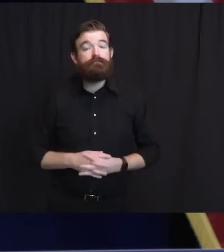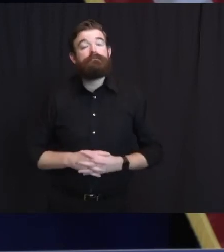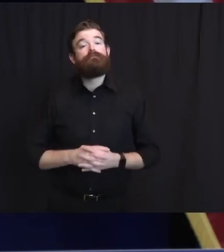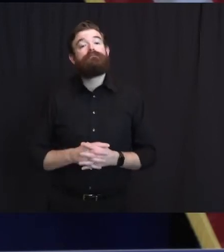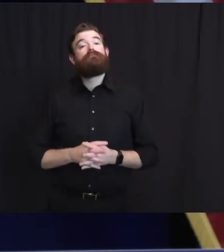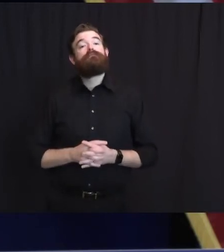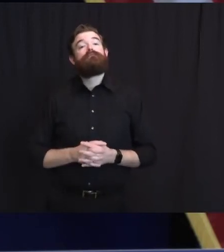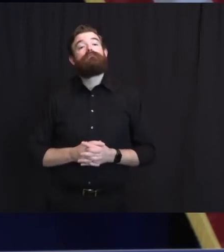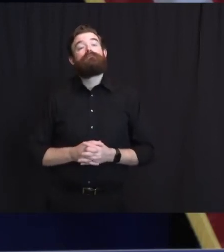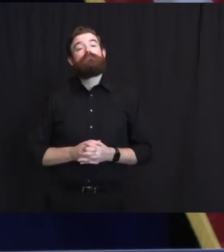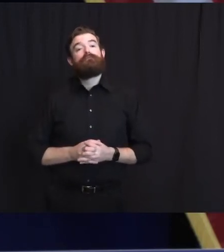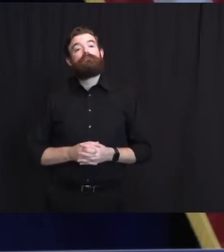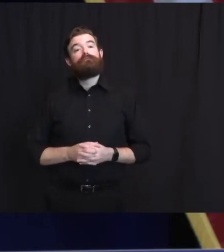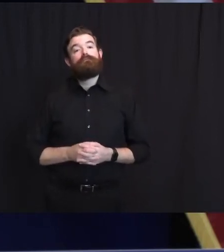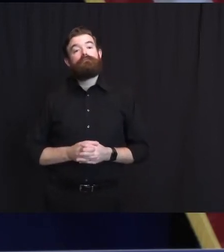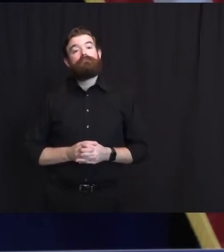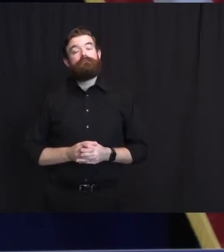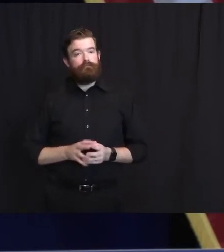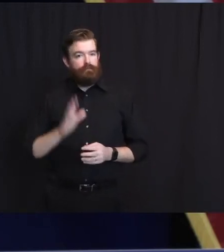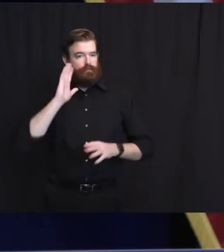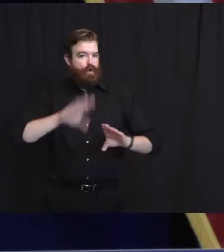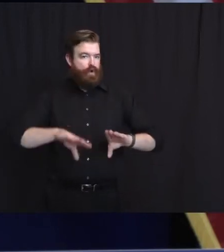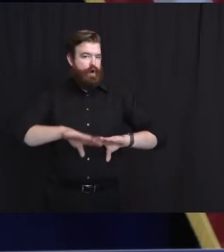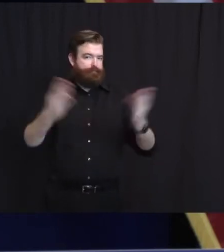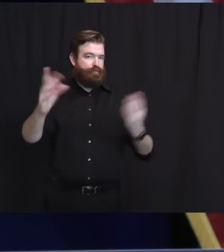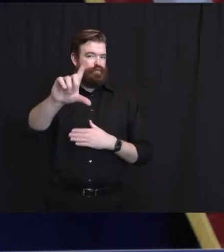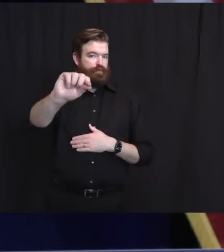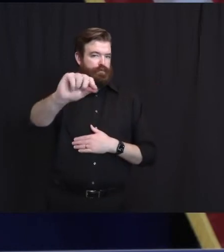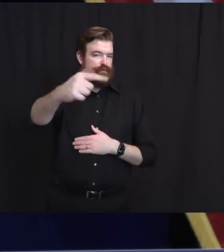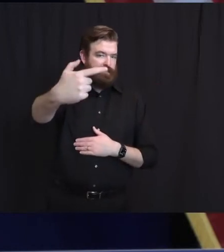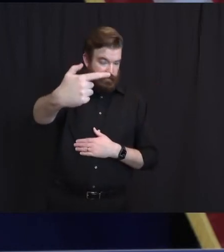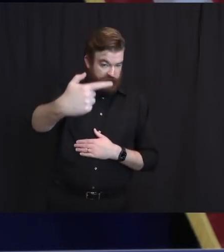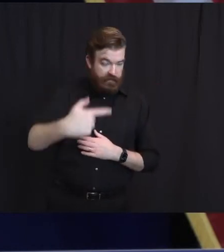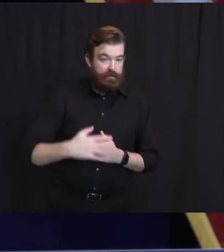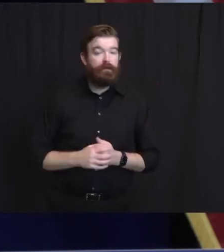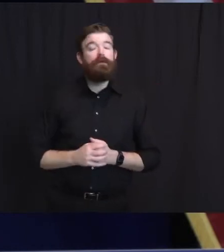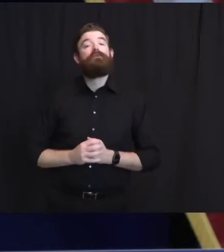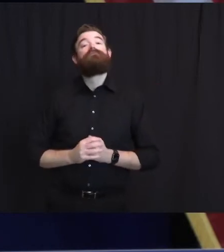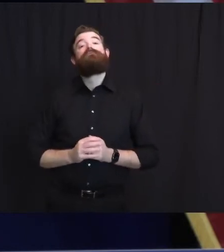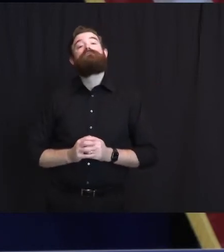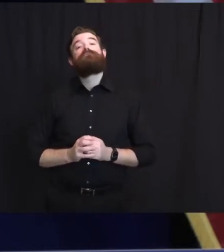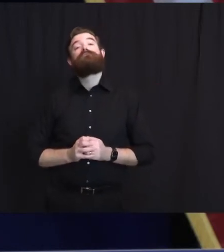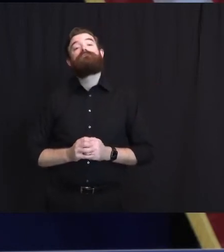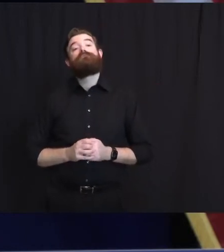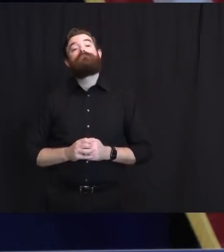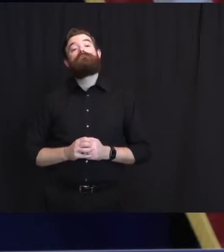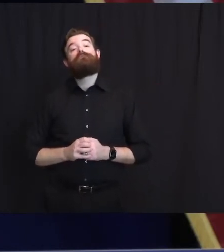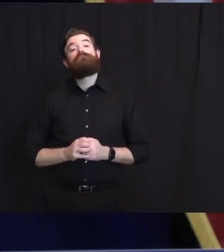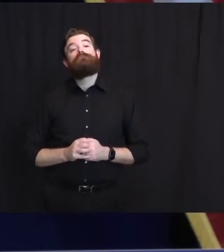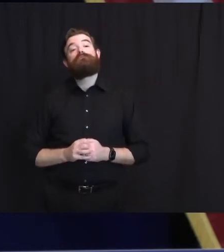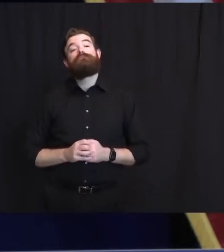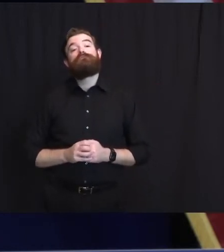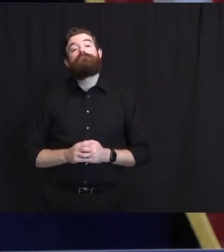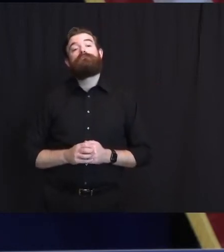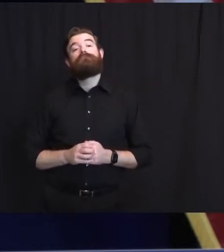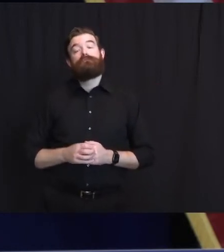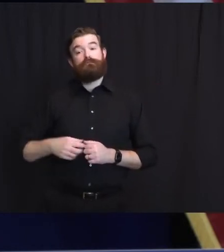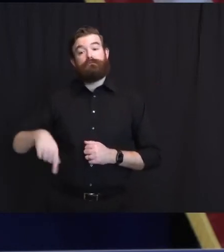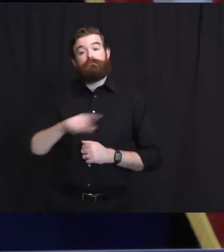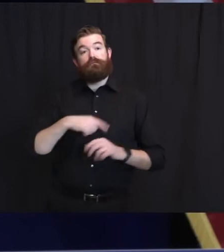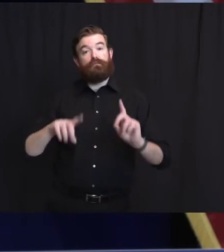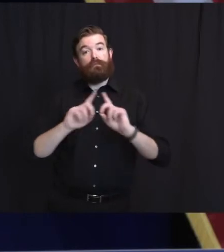2021. Building on and in parallel to this progress, the Department of Education is also working diligently to